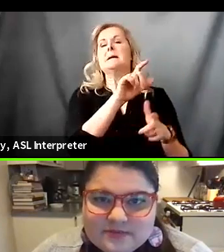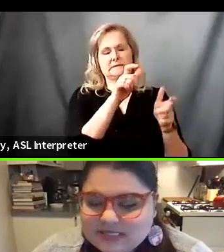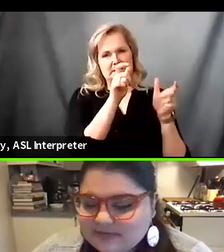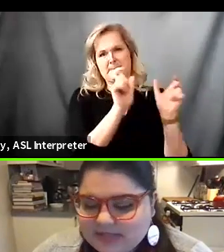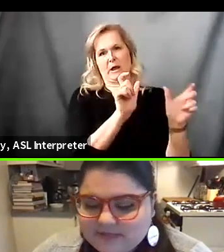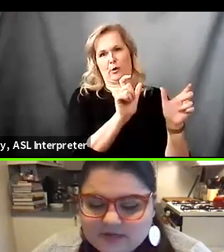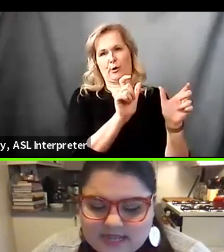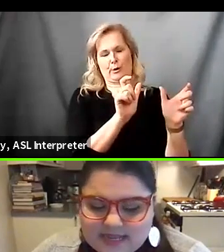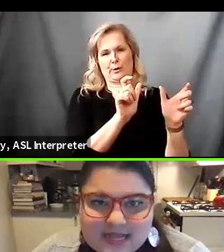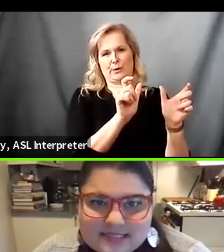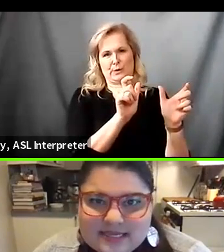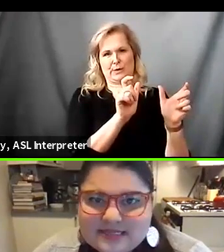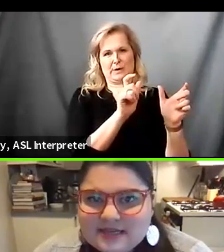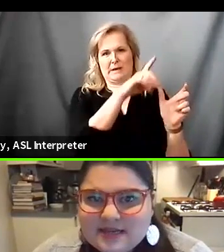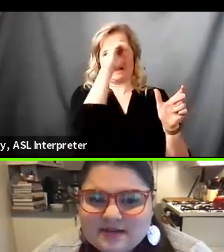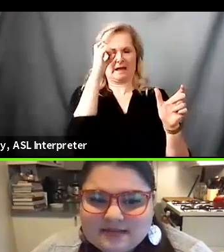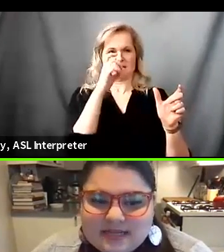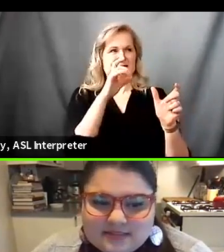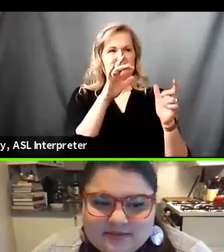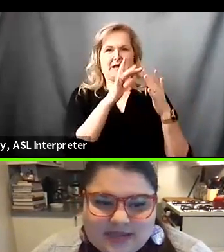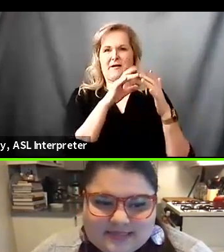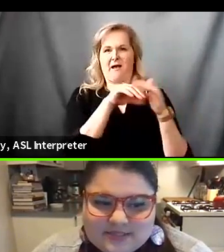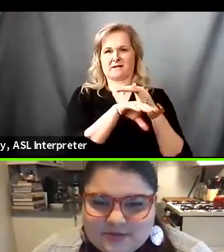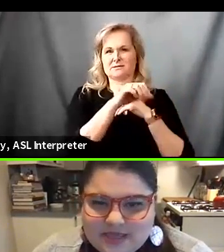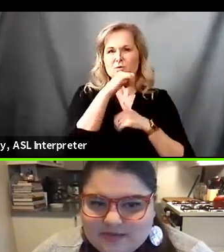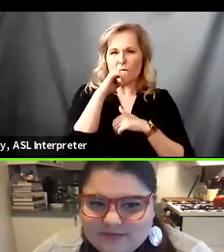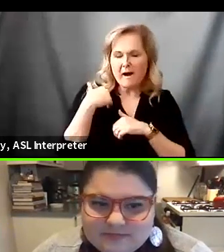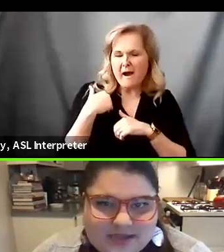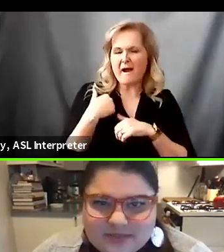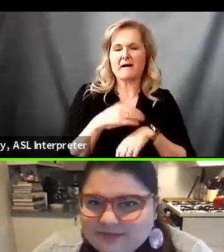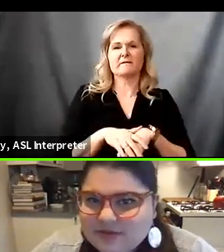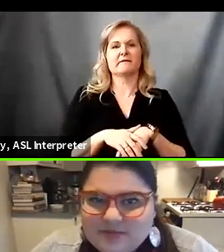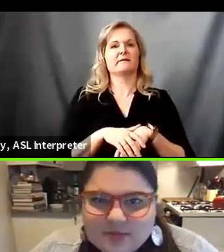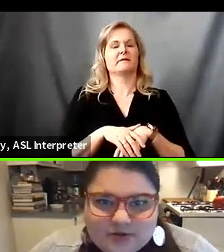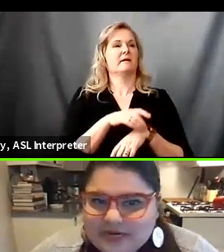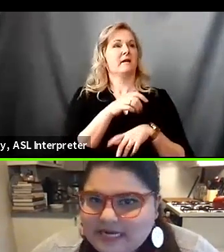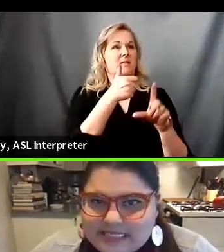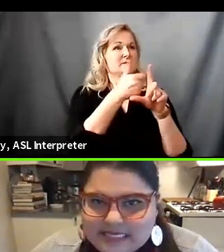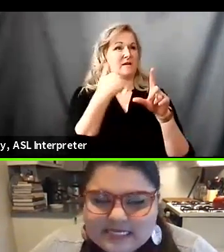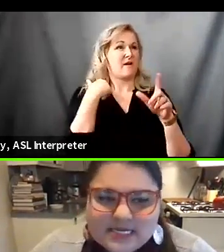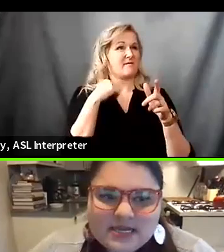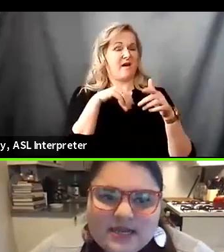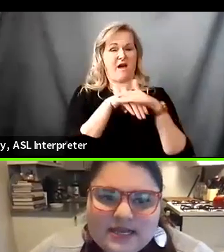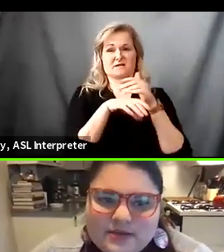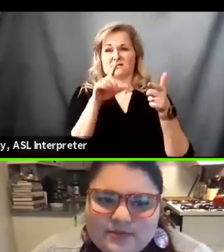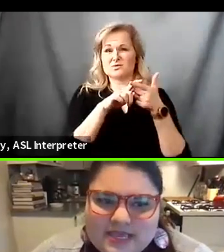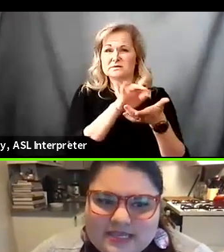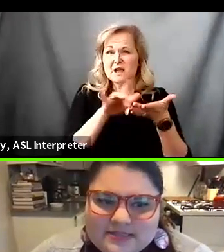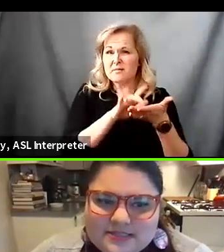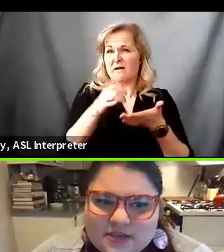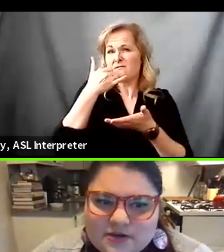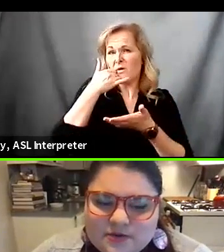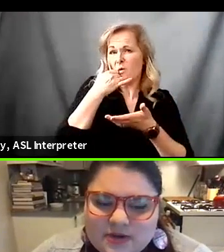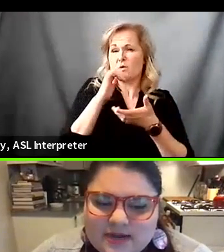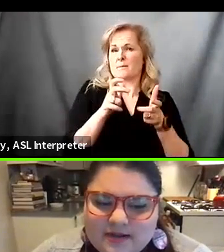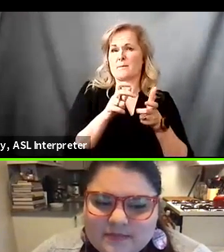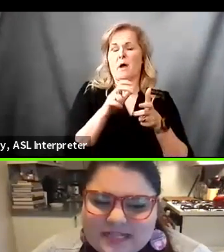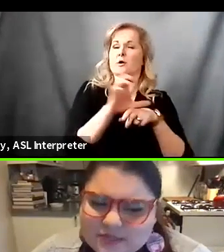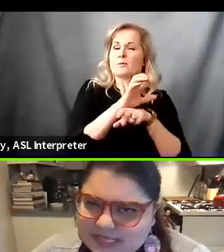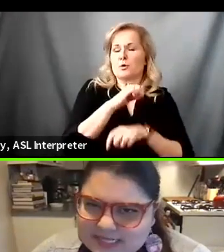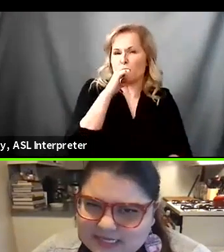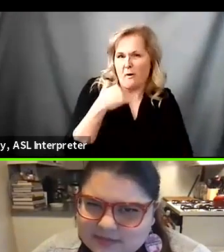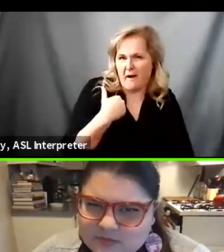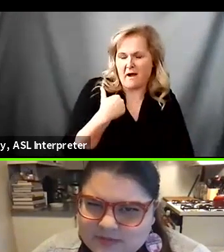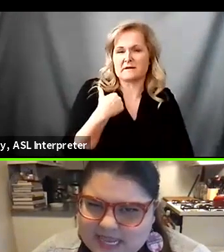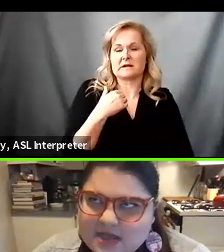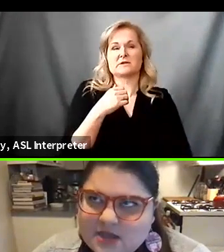some folks because of lack of internet access, lack of access to a tablet, phone, computer, anything. Anyway, and so that's